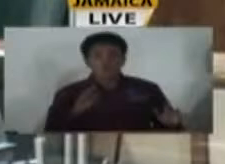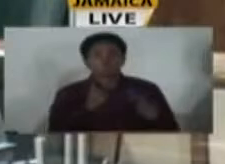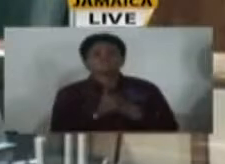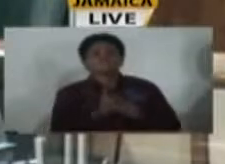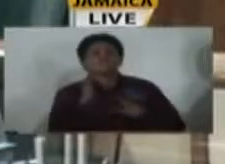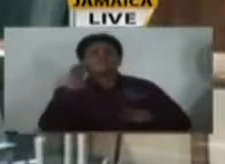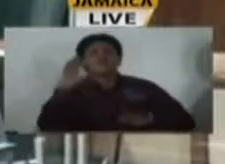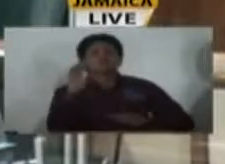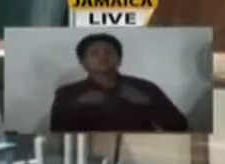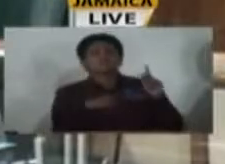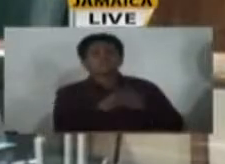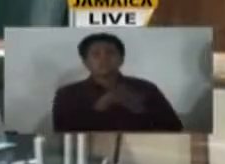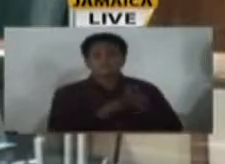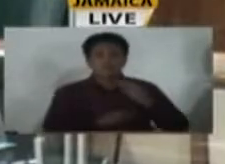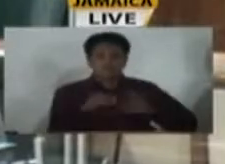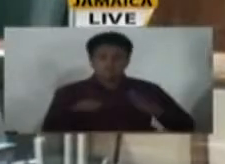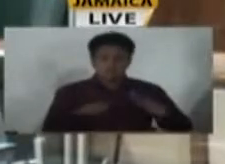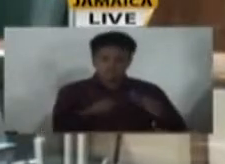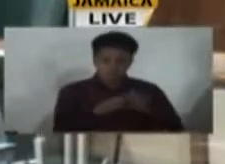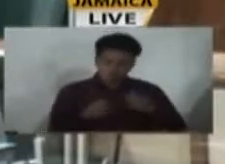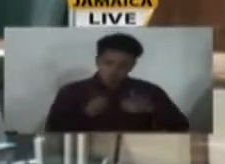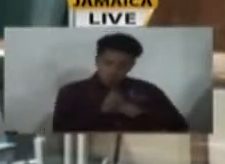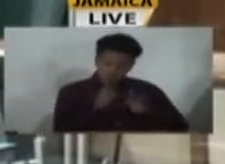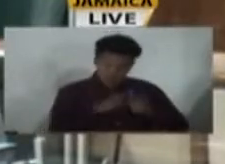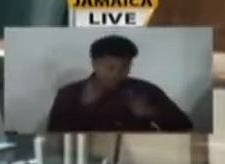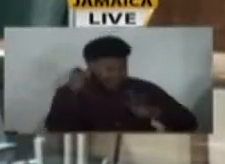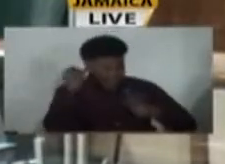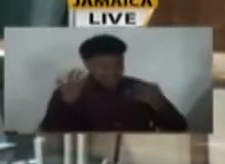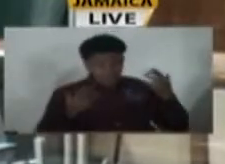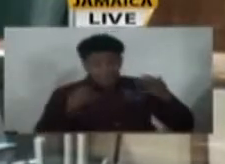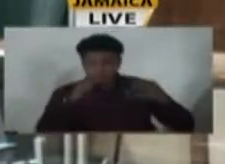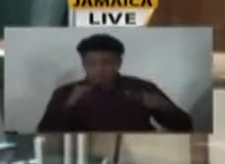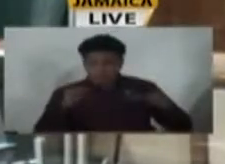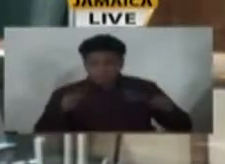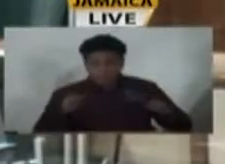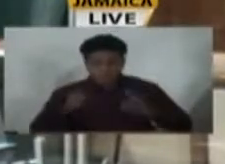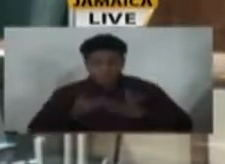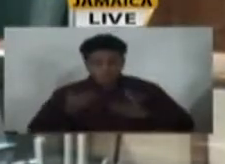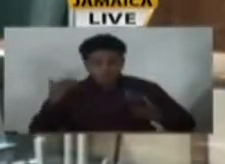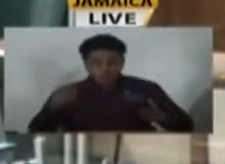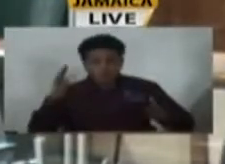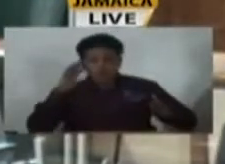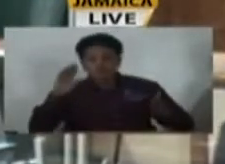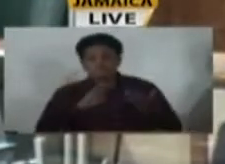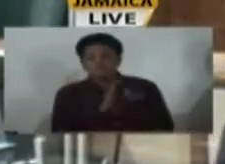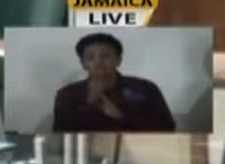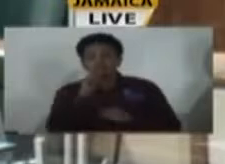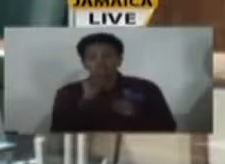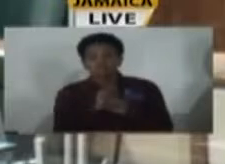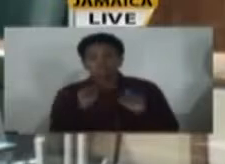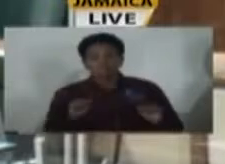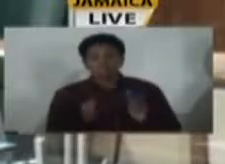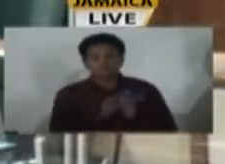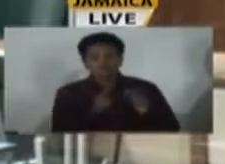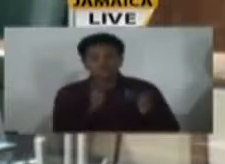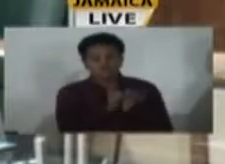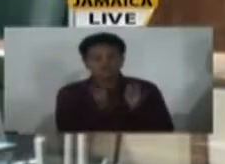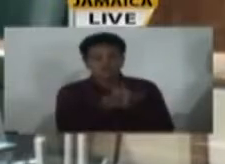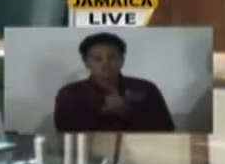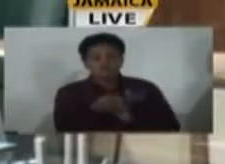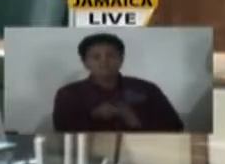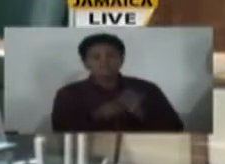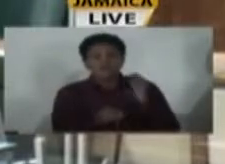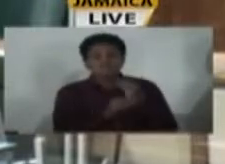of economic activity more productive, and ideas that may not have been feasible before will become feasible with this transformation. This is